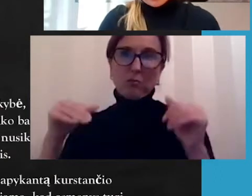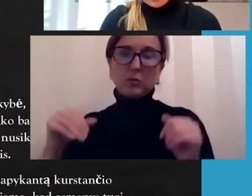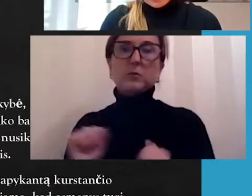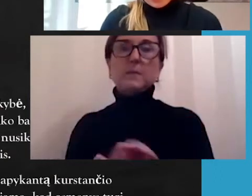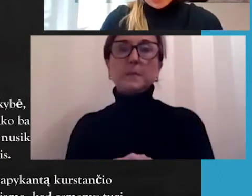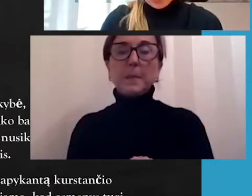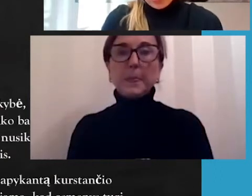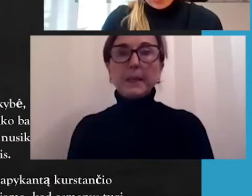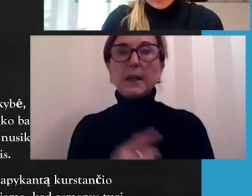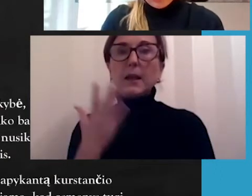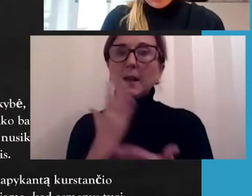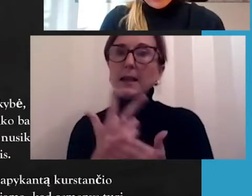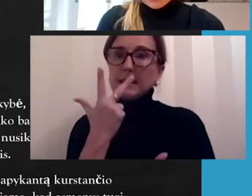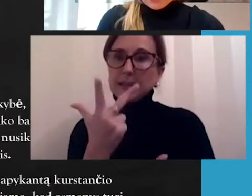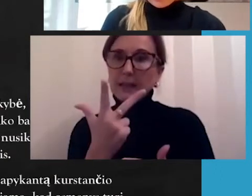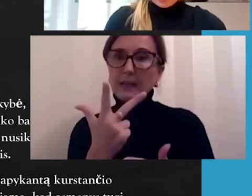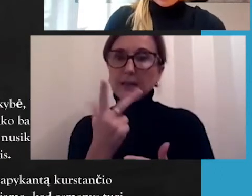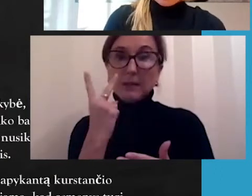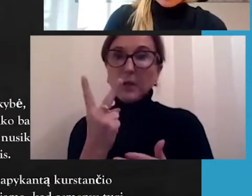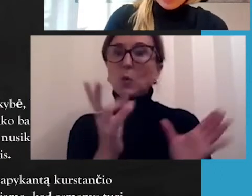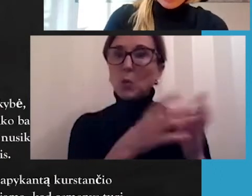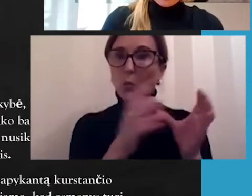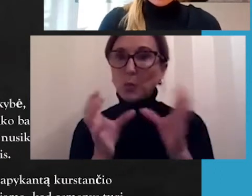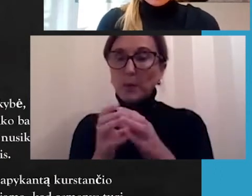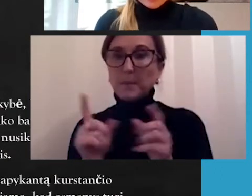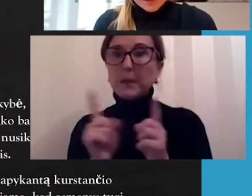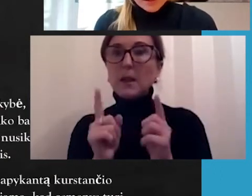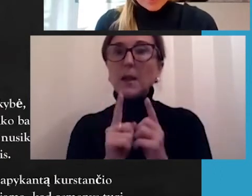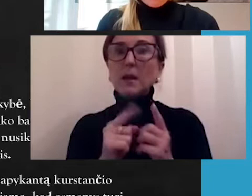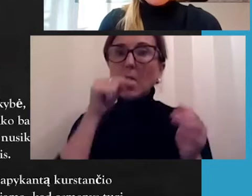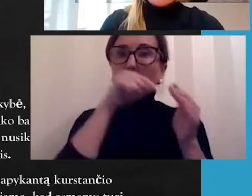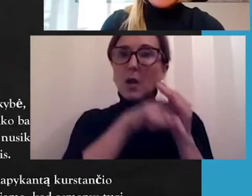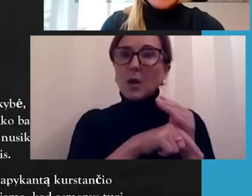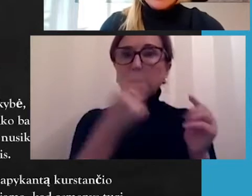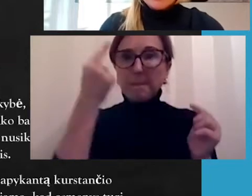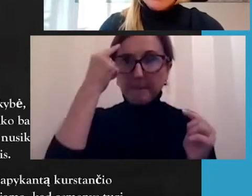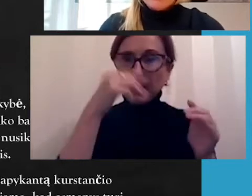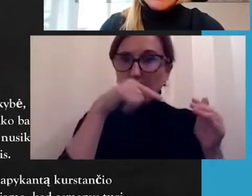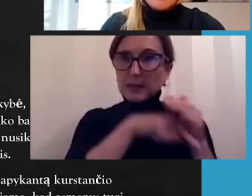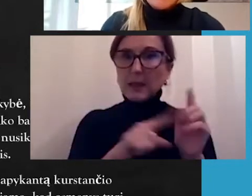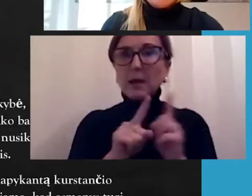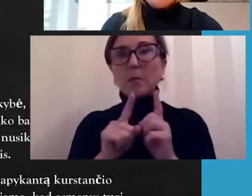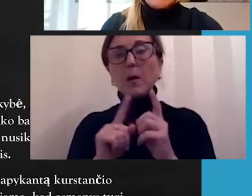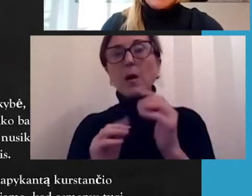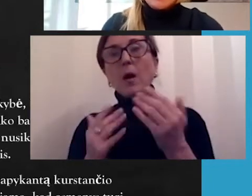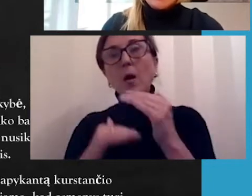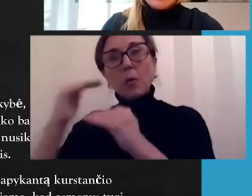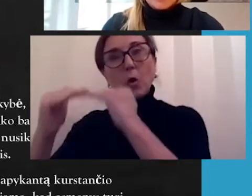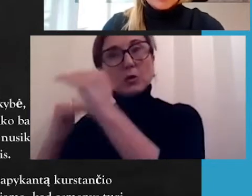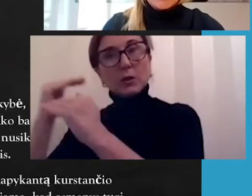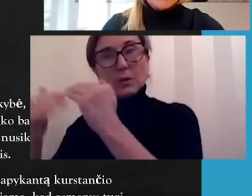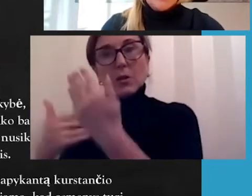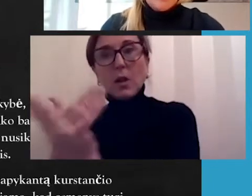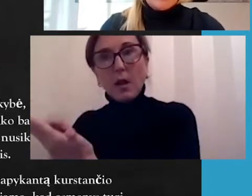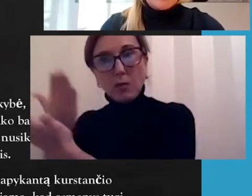13 by refusing to start the case. And there were some